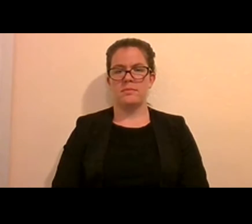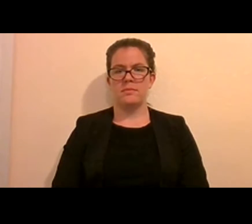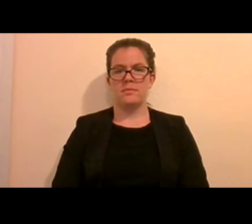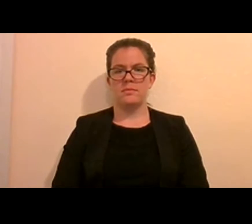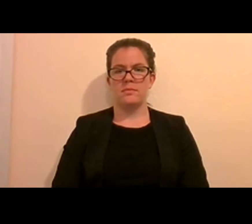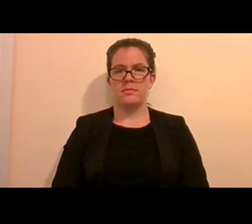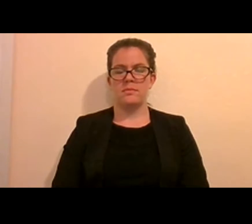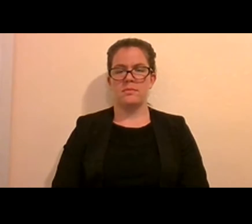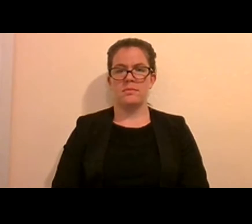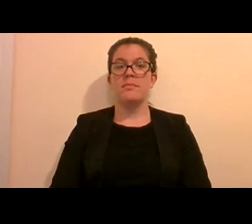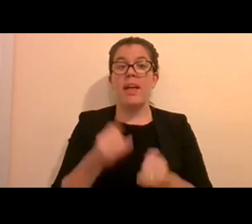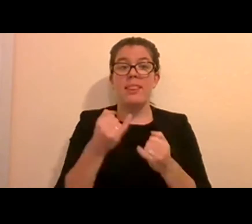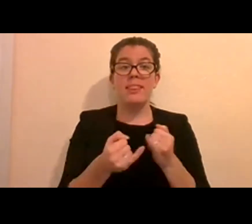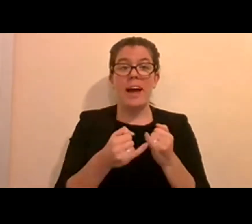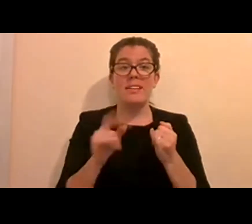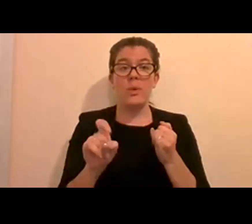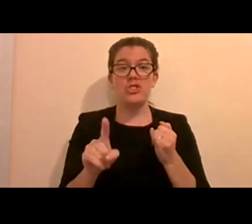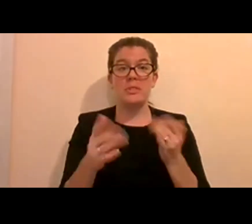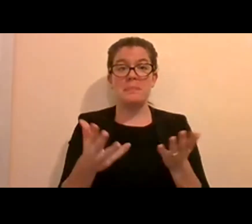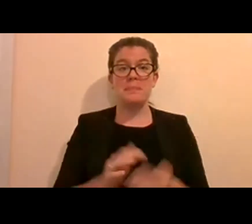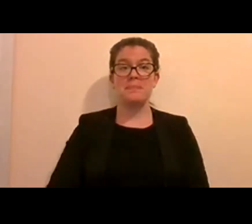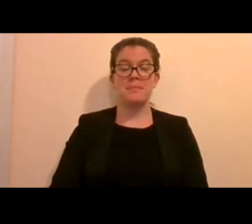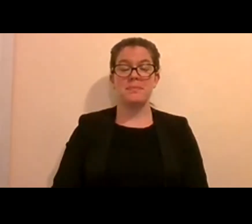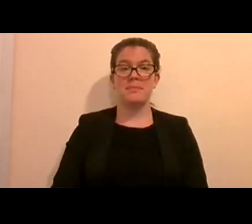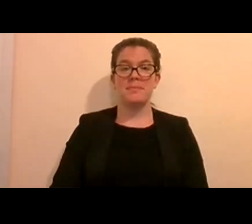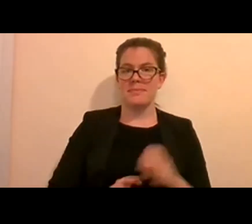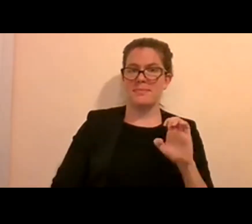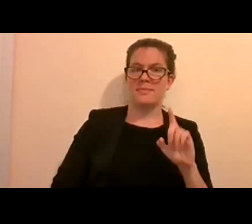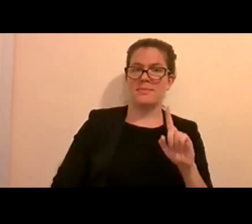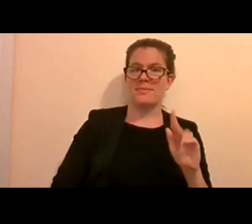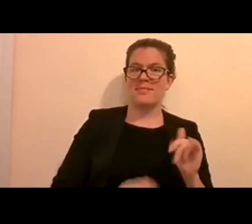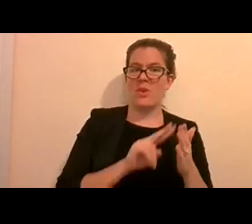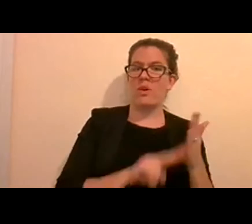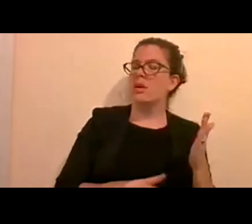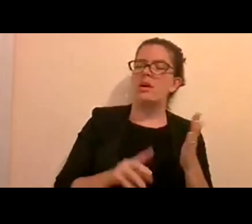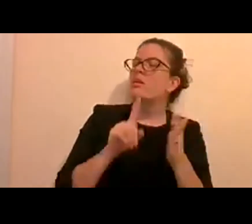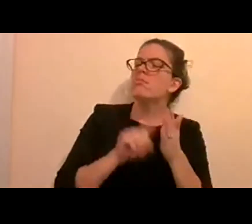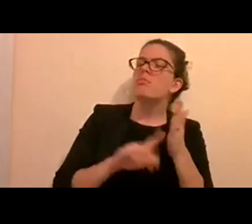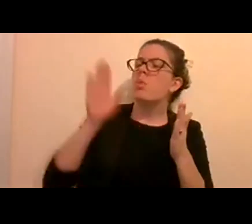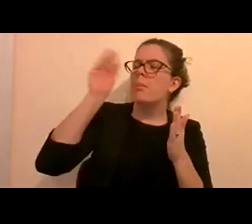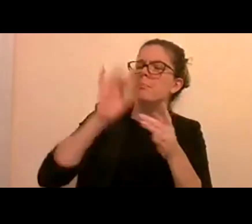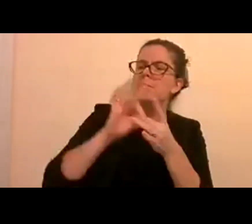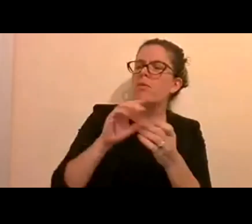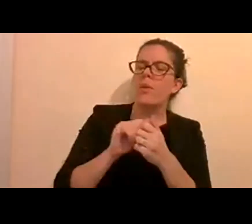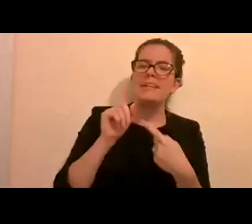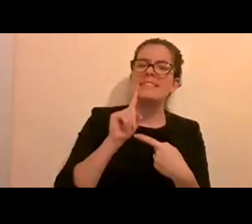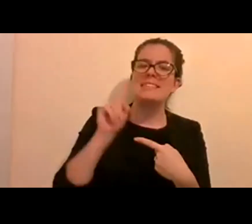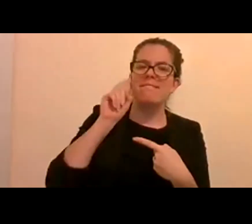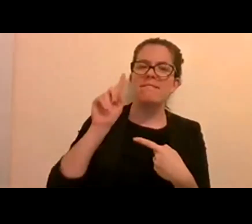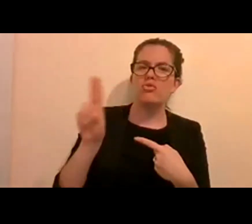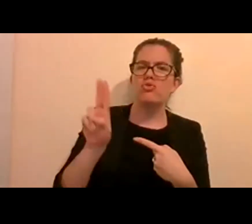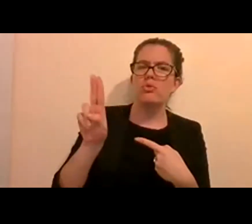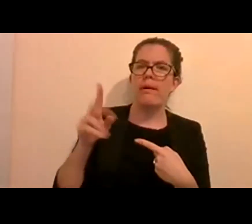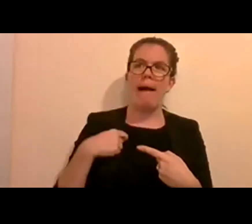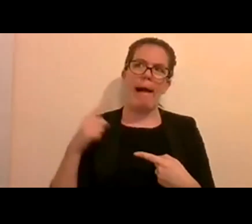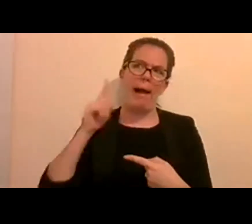And last question. Oh, here we are. Okay. So, what is your opinion on Deaf U? I have heard it's controversial